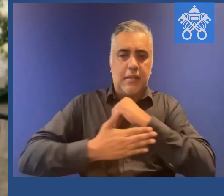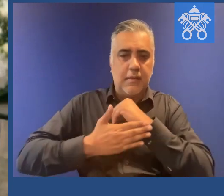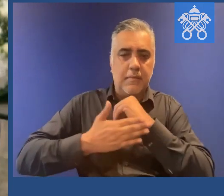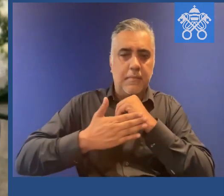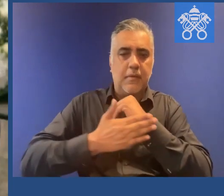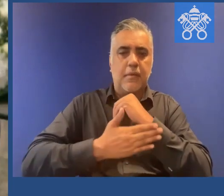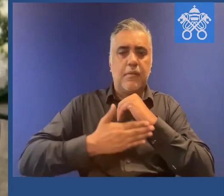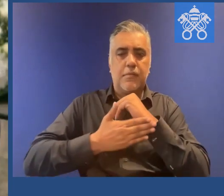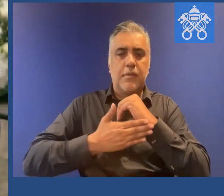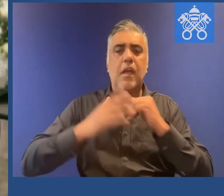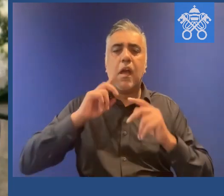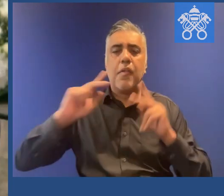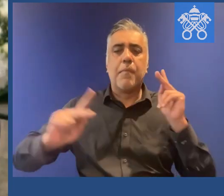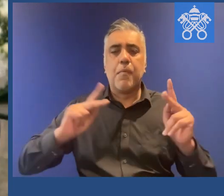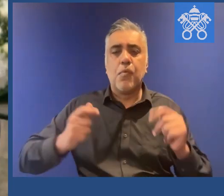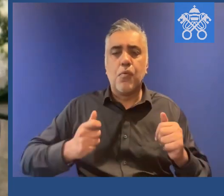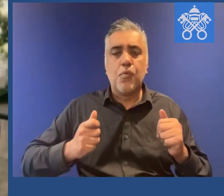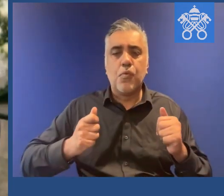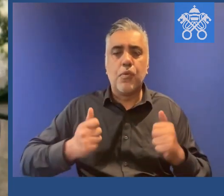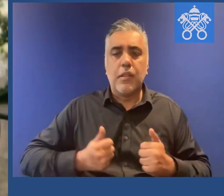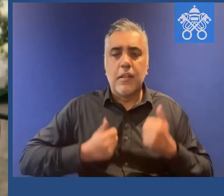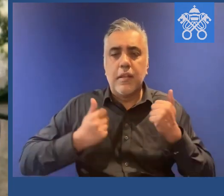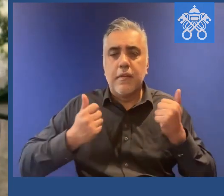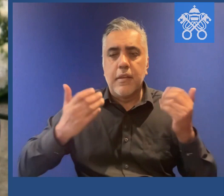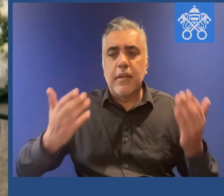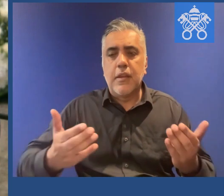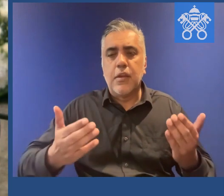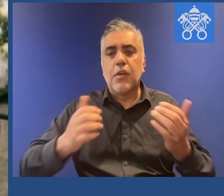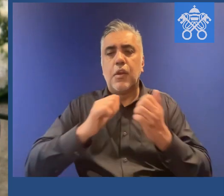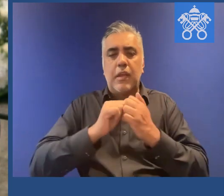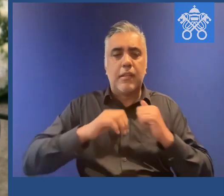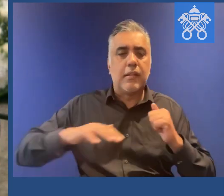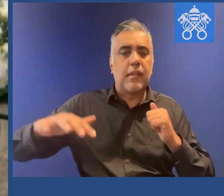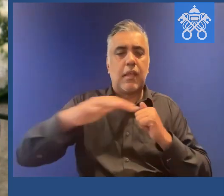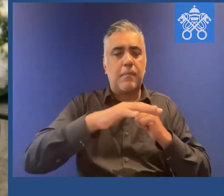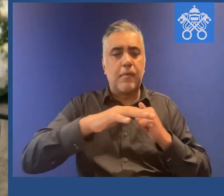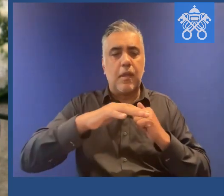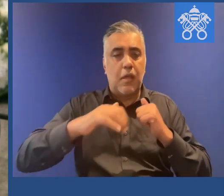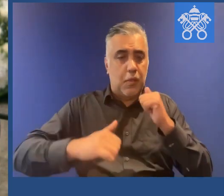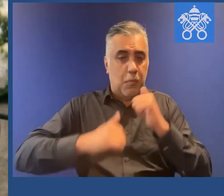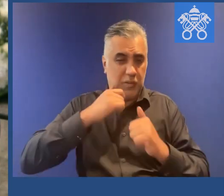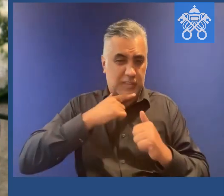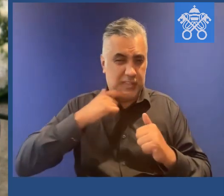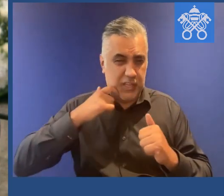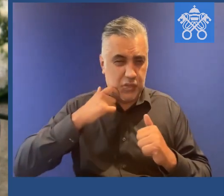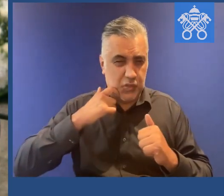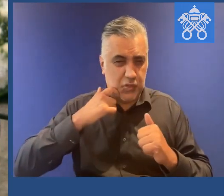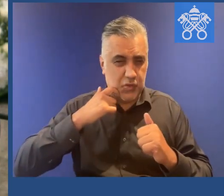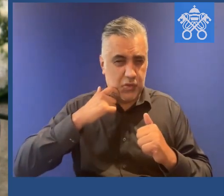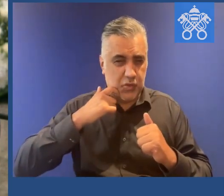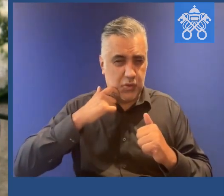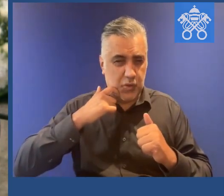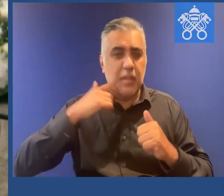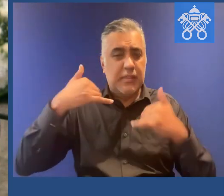lo popolano, ma anche del paesaggio che lo caratterizza e che, pur dominato dal